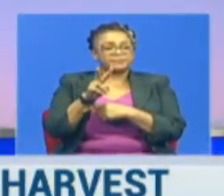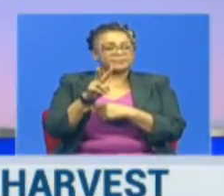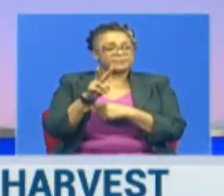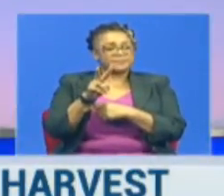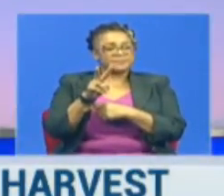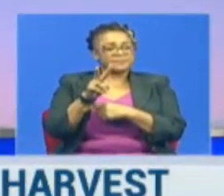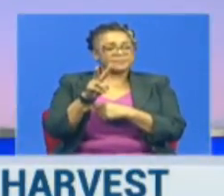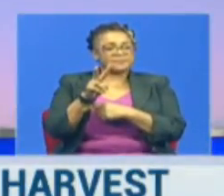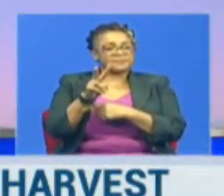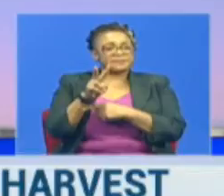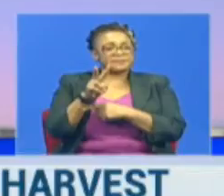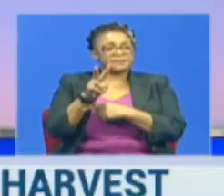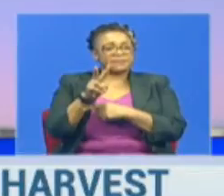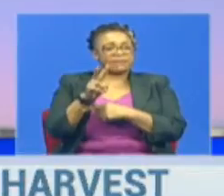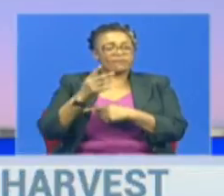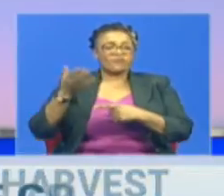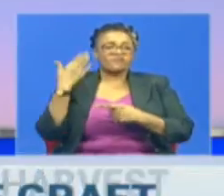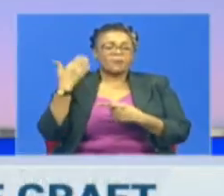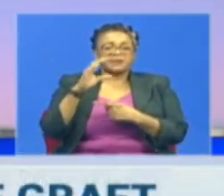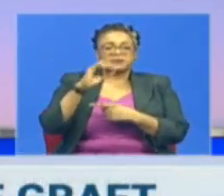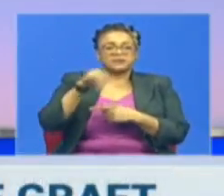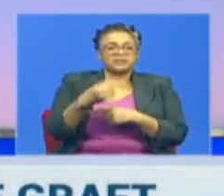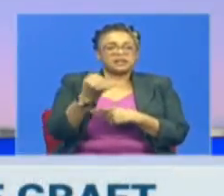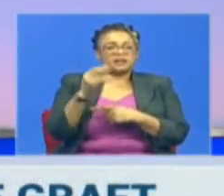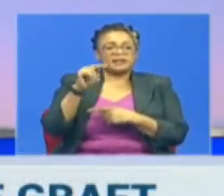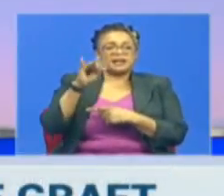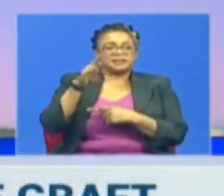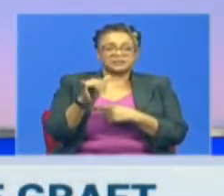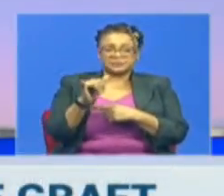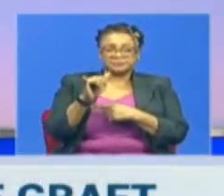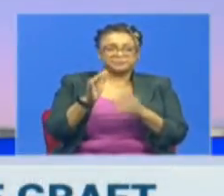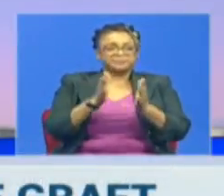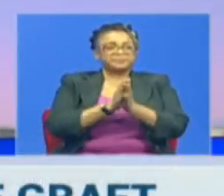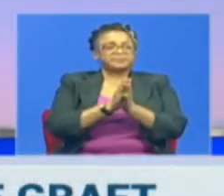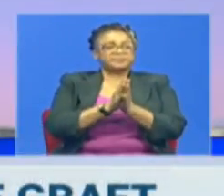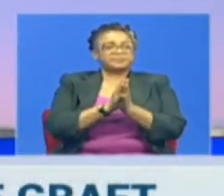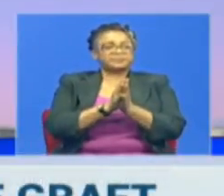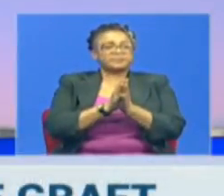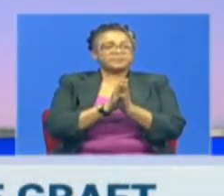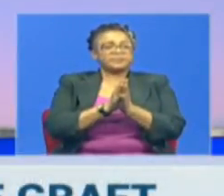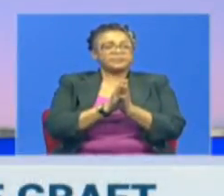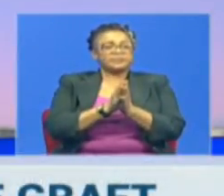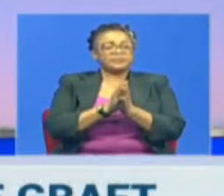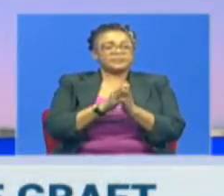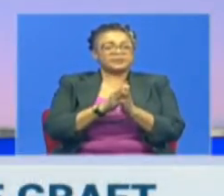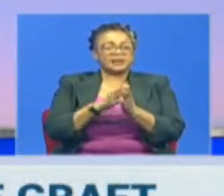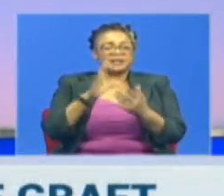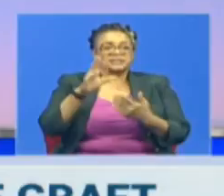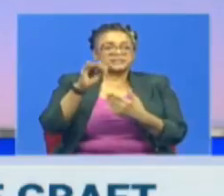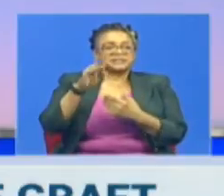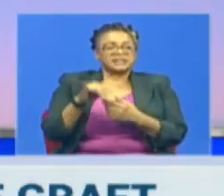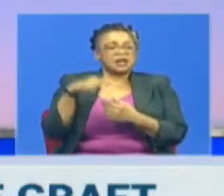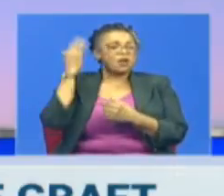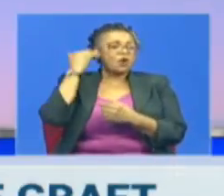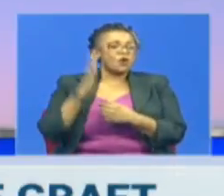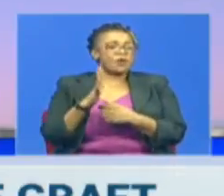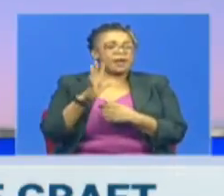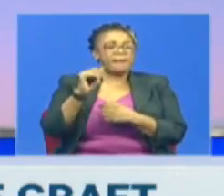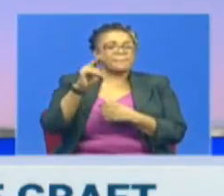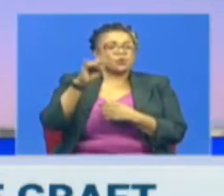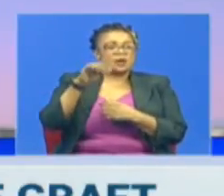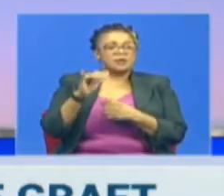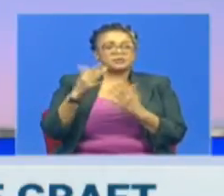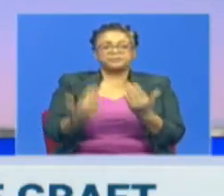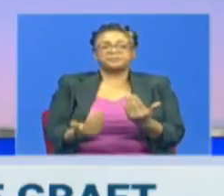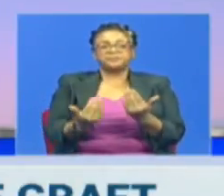Well, former Deputy Chief Justice Nancy Barasa and prominent city lawyer Ahmed Nasir Abdullahi are among those who